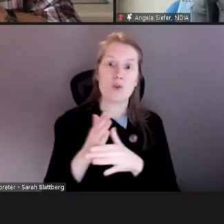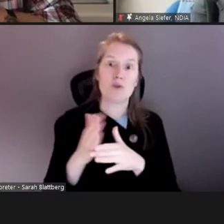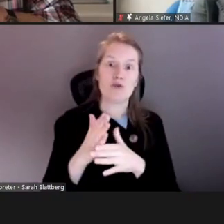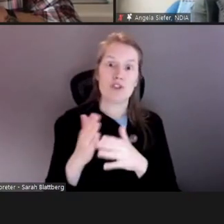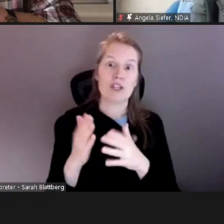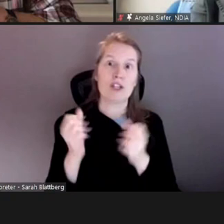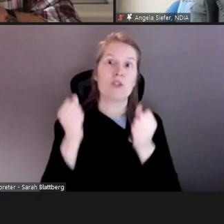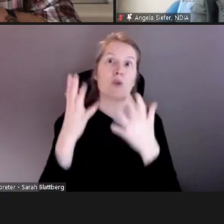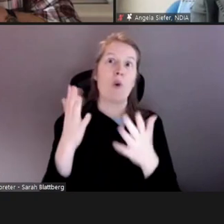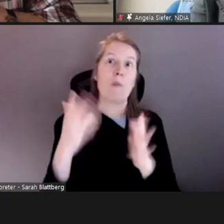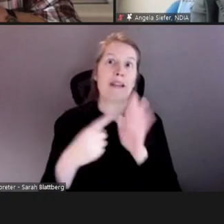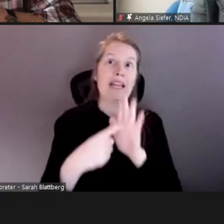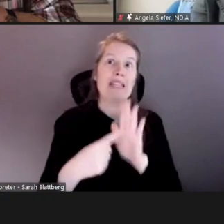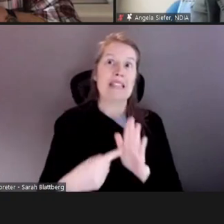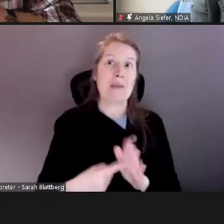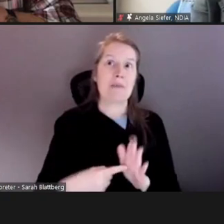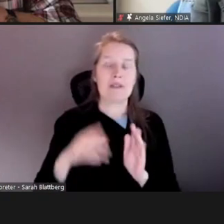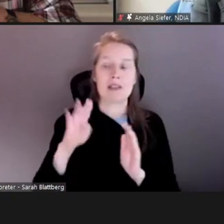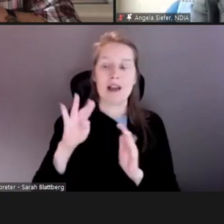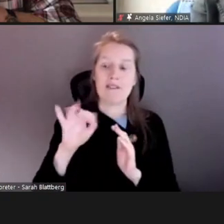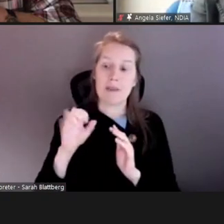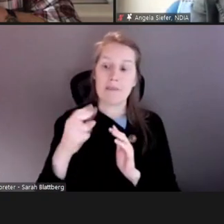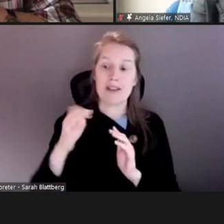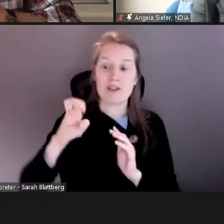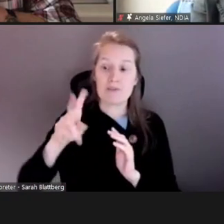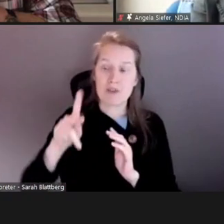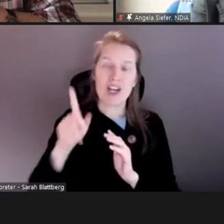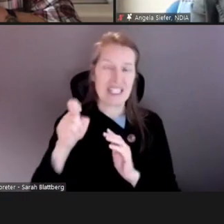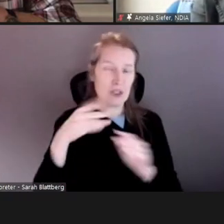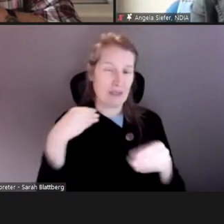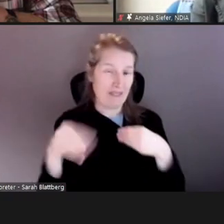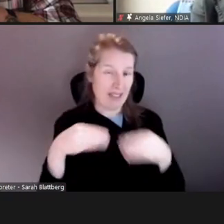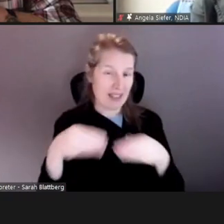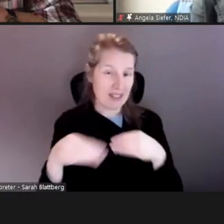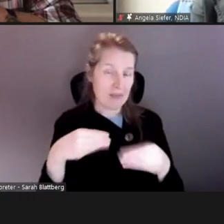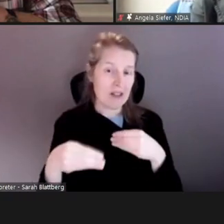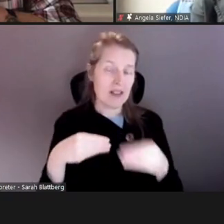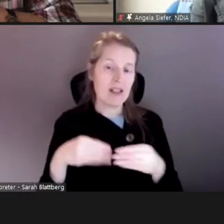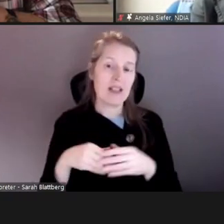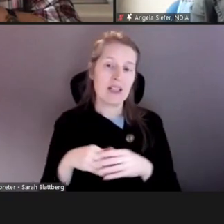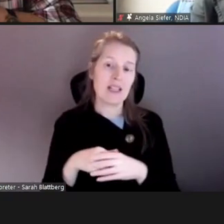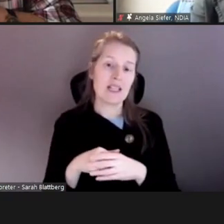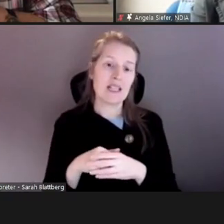label as like what that benchmark should be. It needs to be flexible